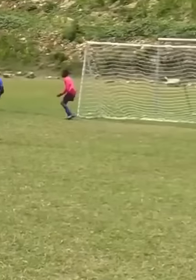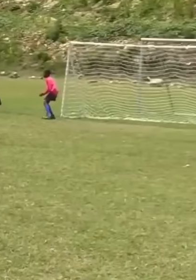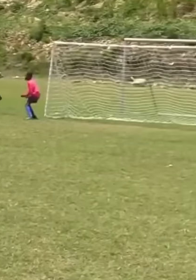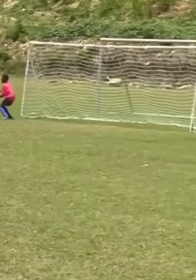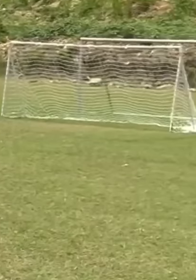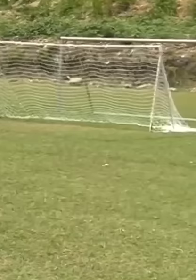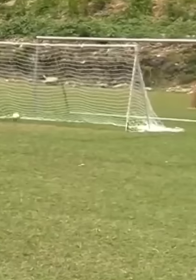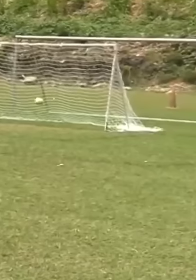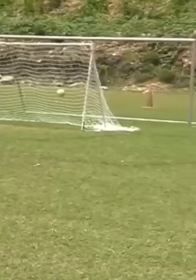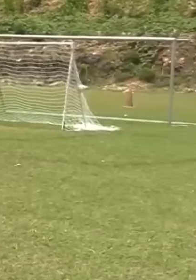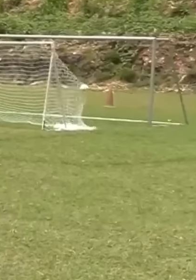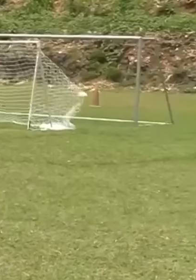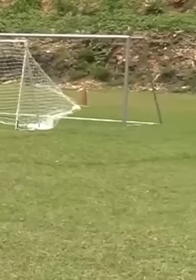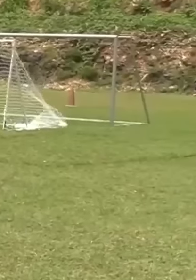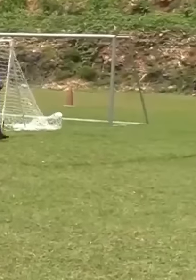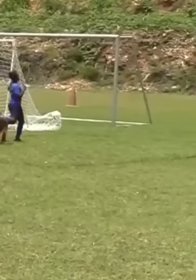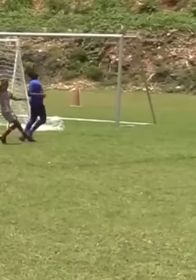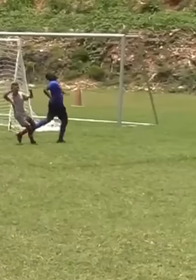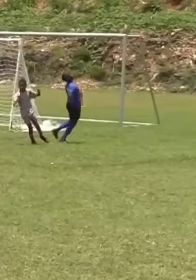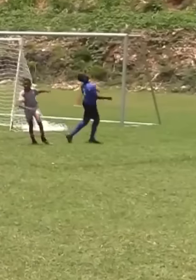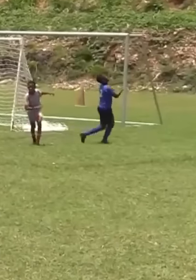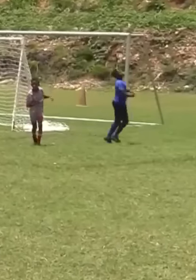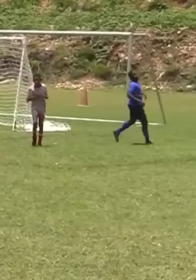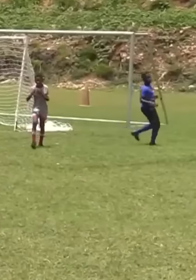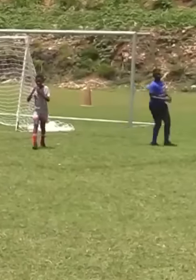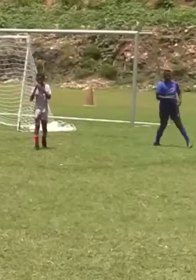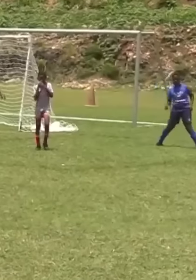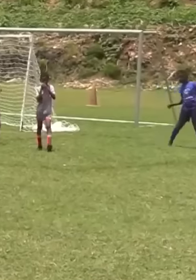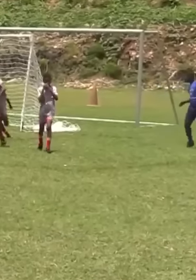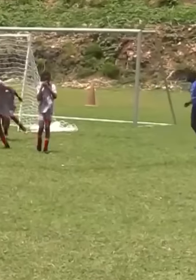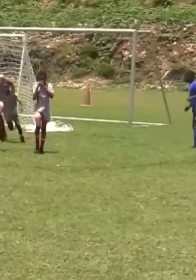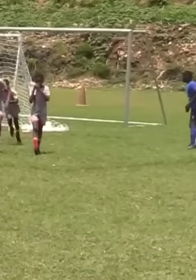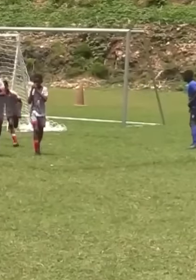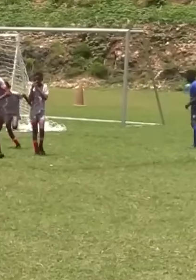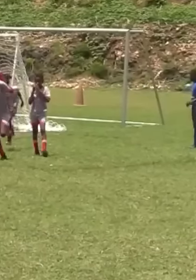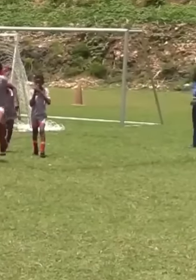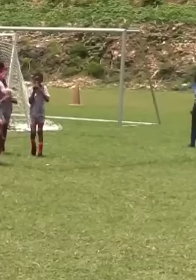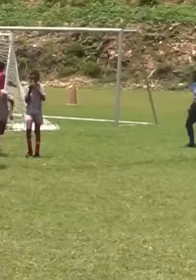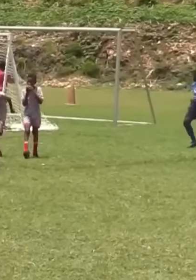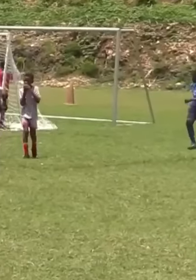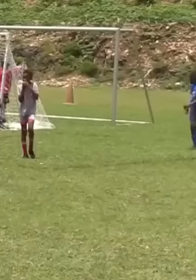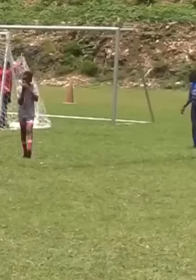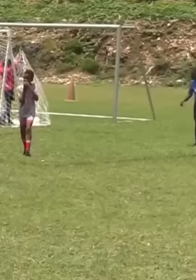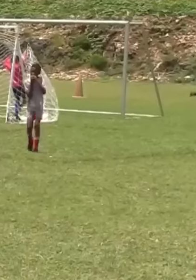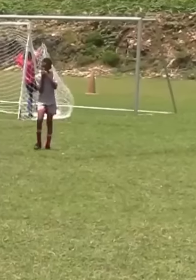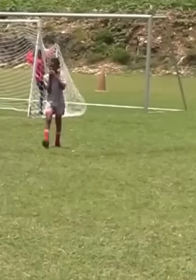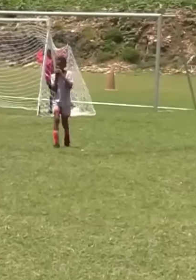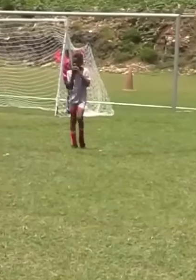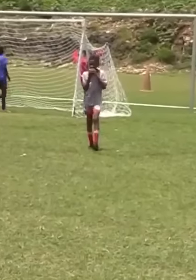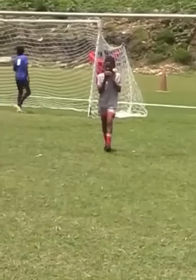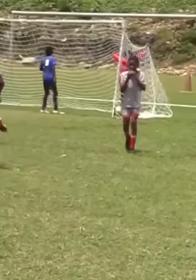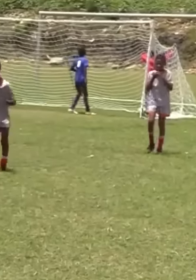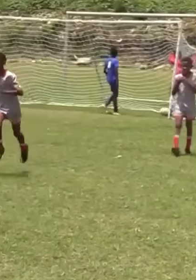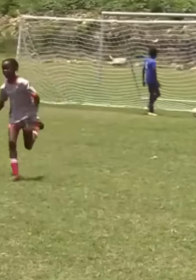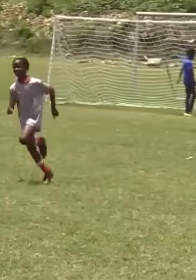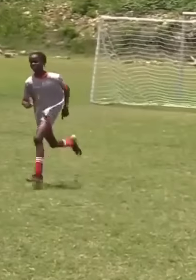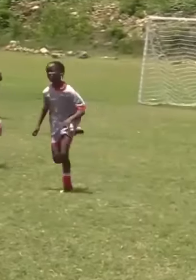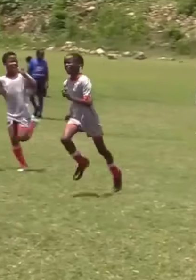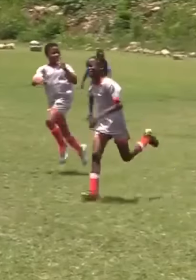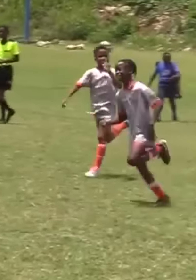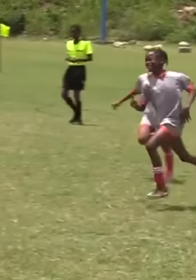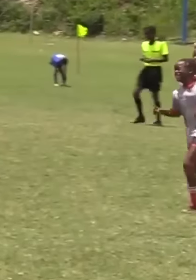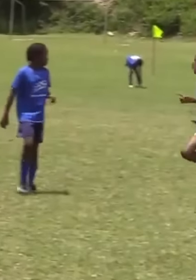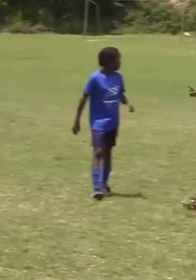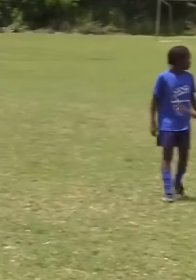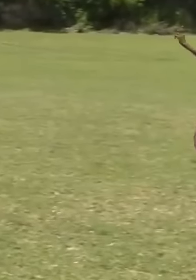defense in the first half is the skipper, Dalen Headley. Outside of the boot, and would you look at that, finds the corner